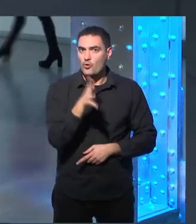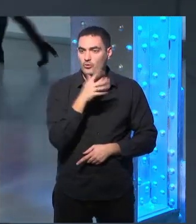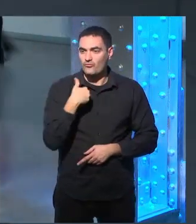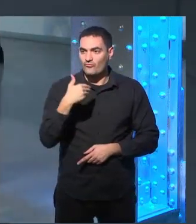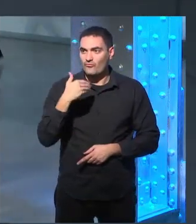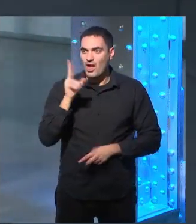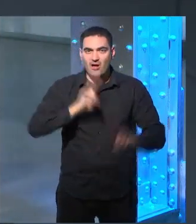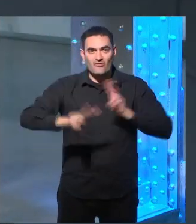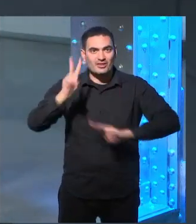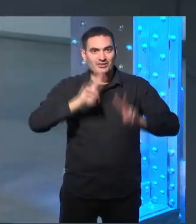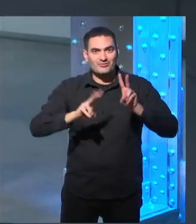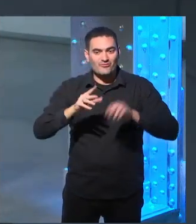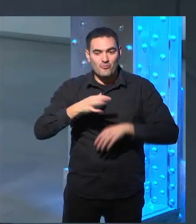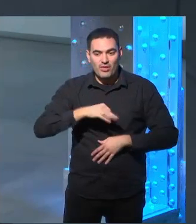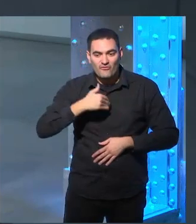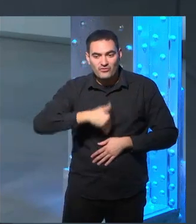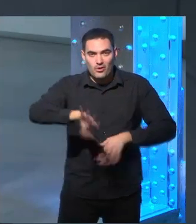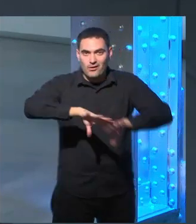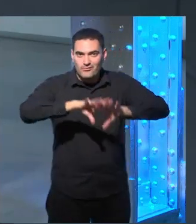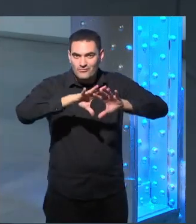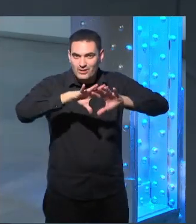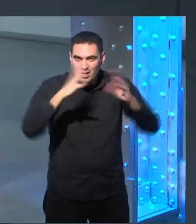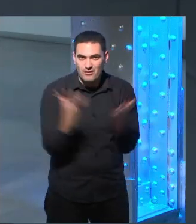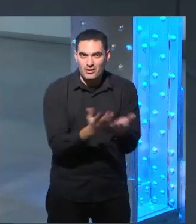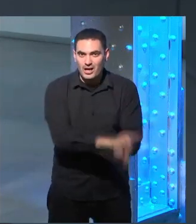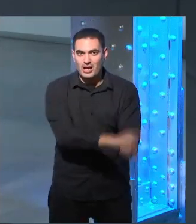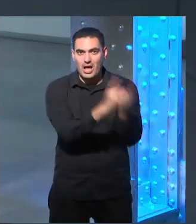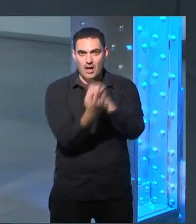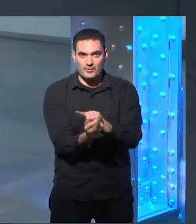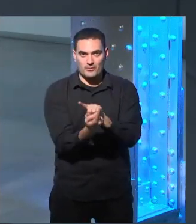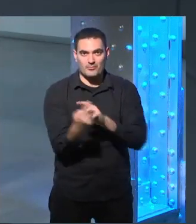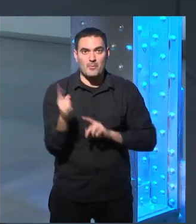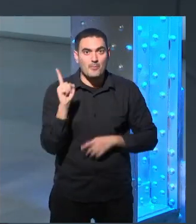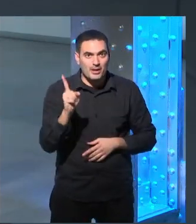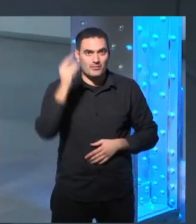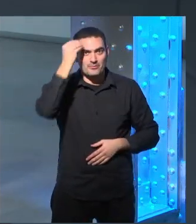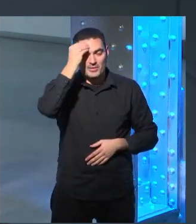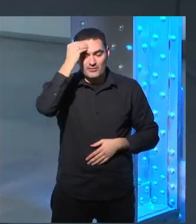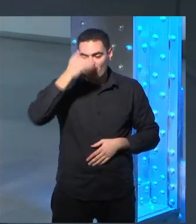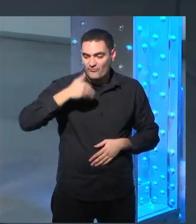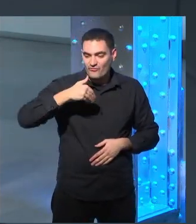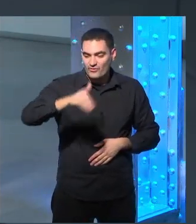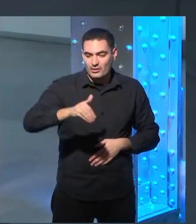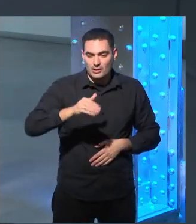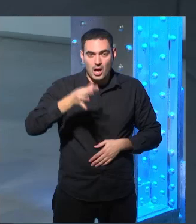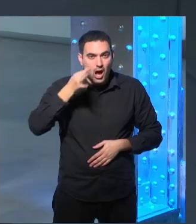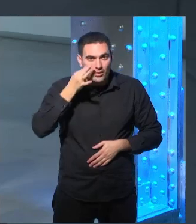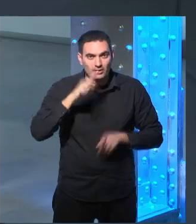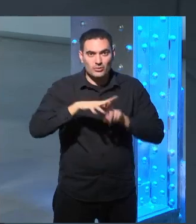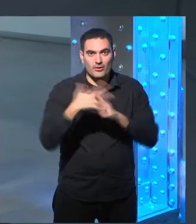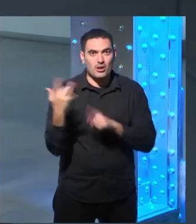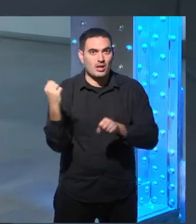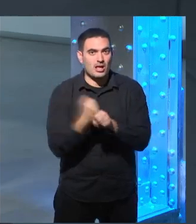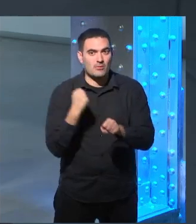us. I'm quite skeptical about that, about how big this shift is going to be in the future. But we will have to be